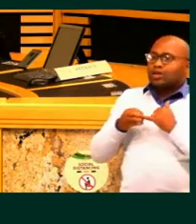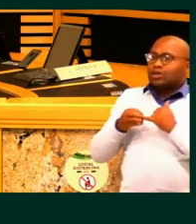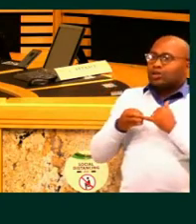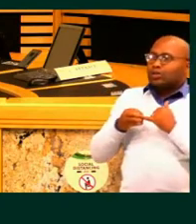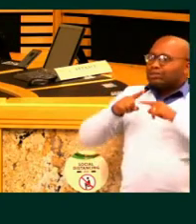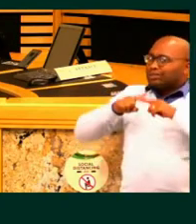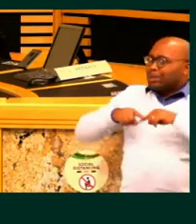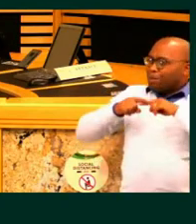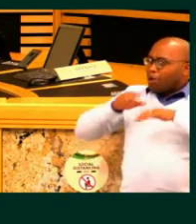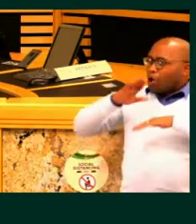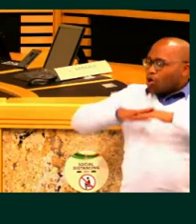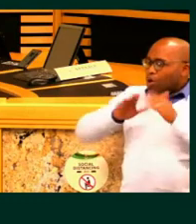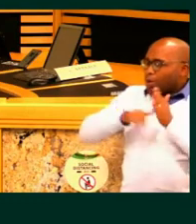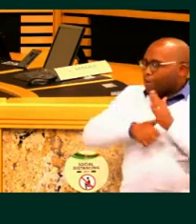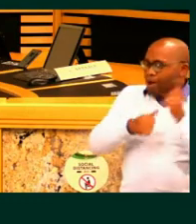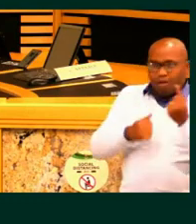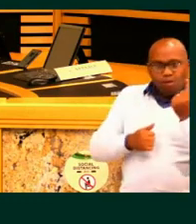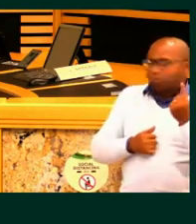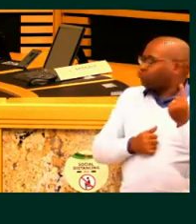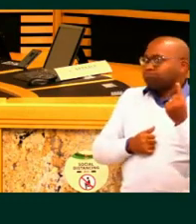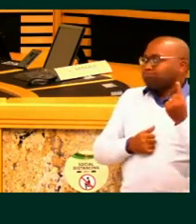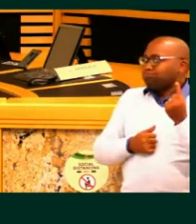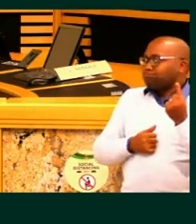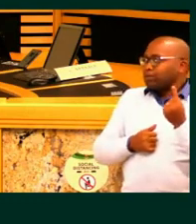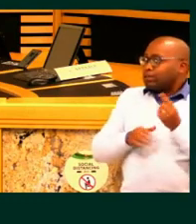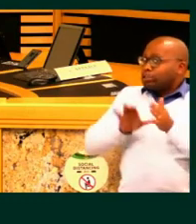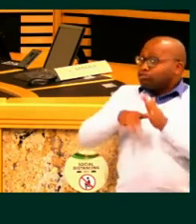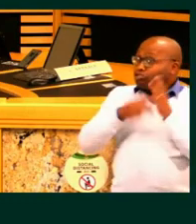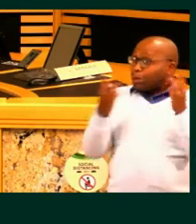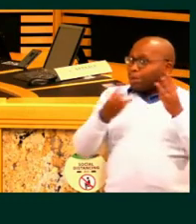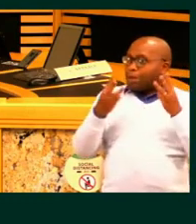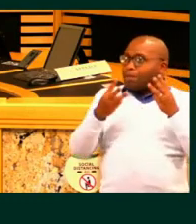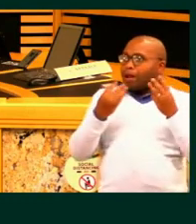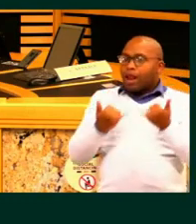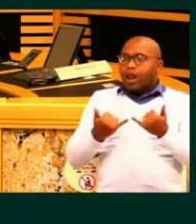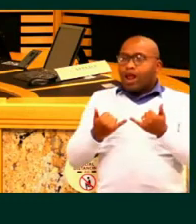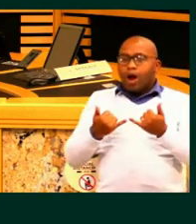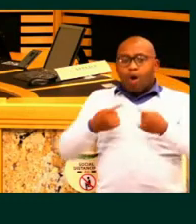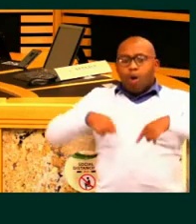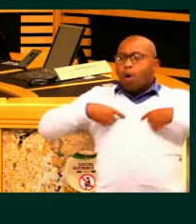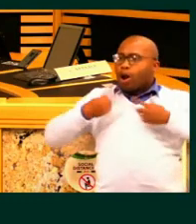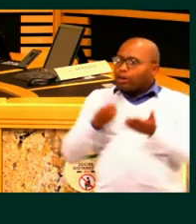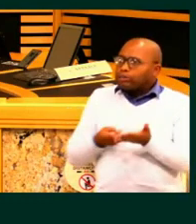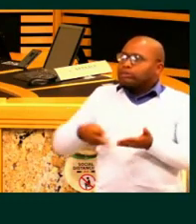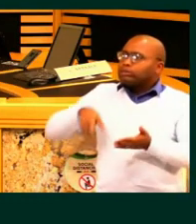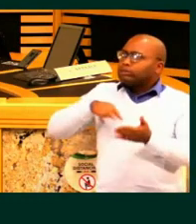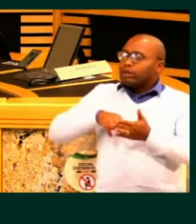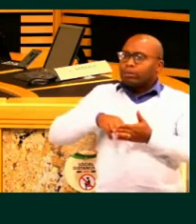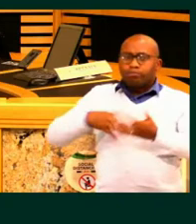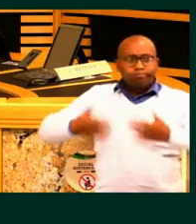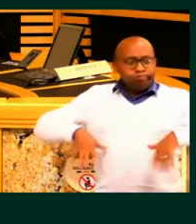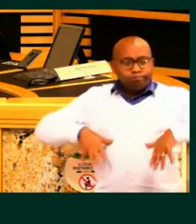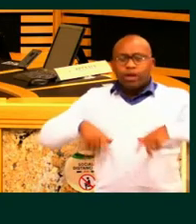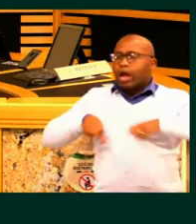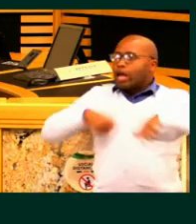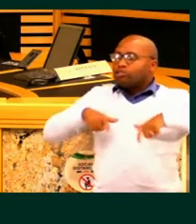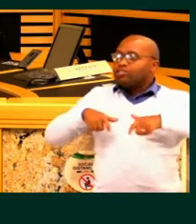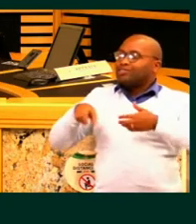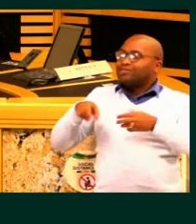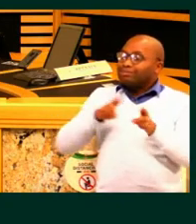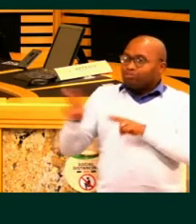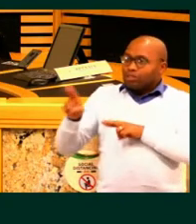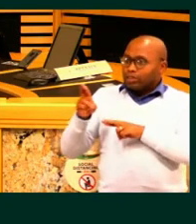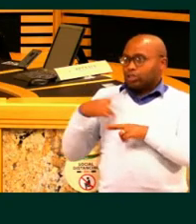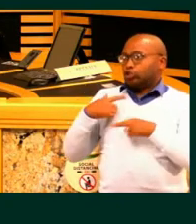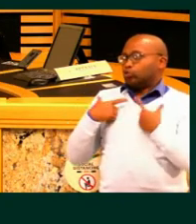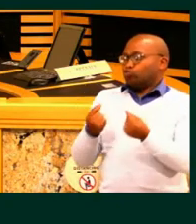tells us that they are more prepared to take charge of their lives and livelihood more than ever before honorable